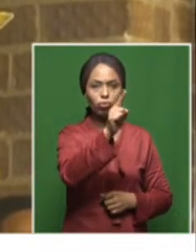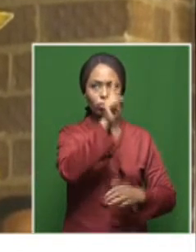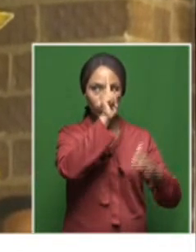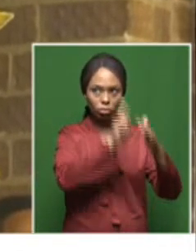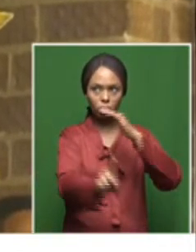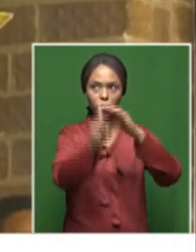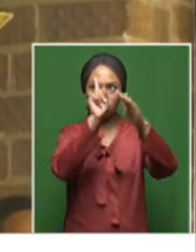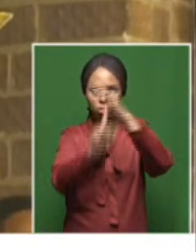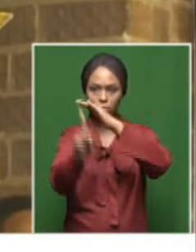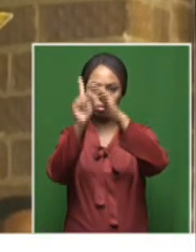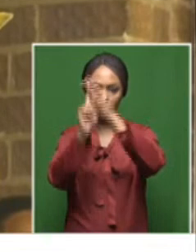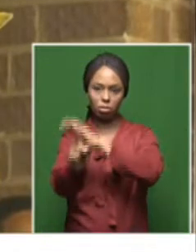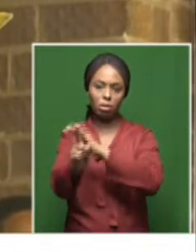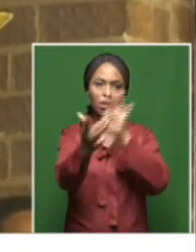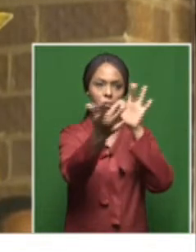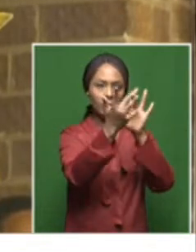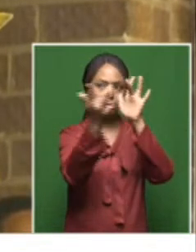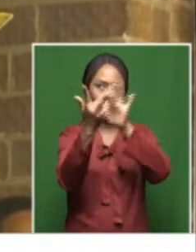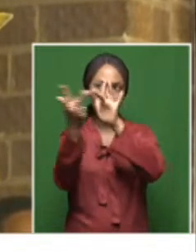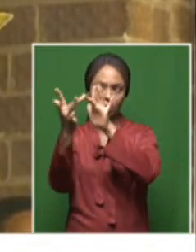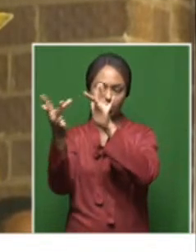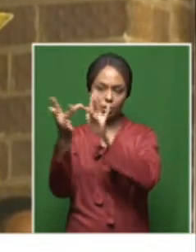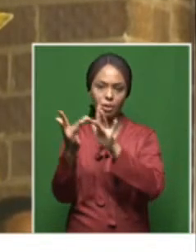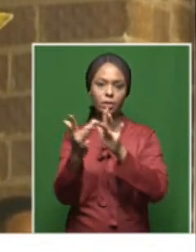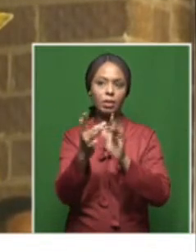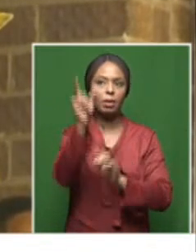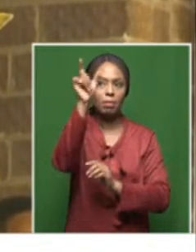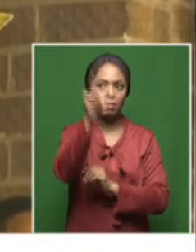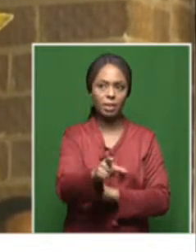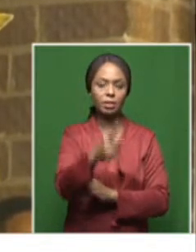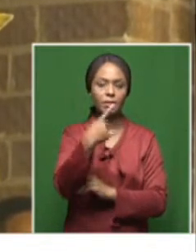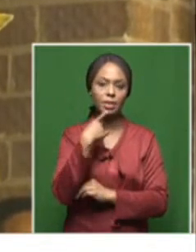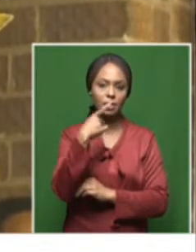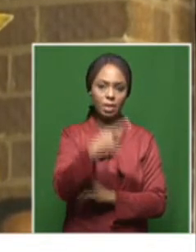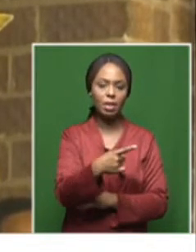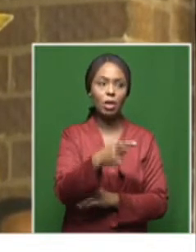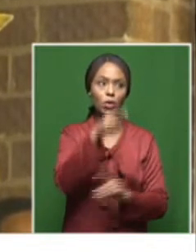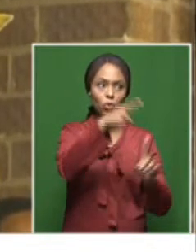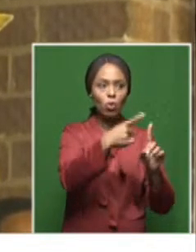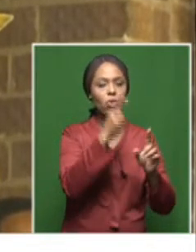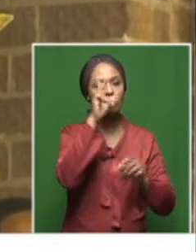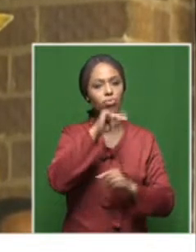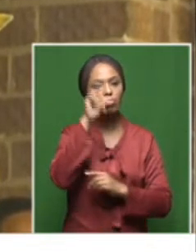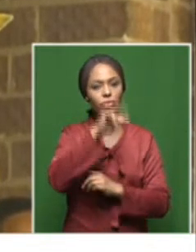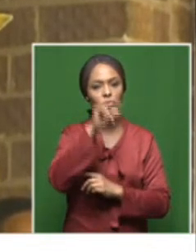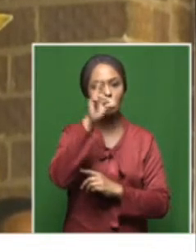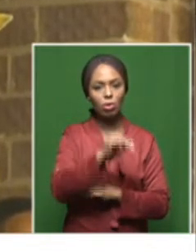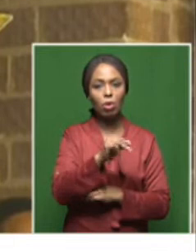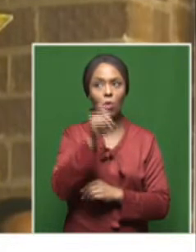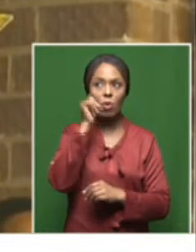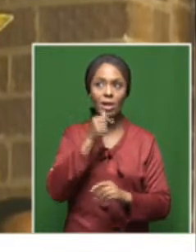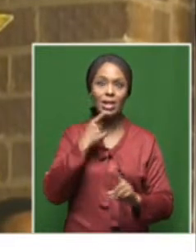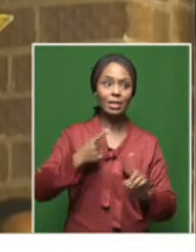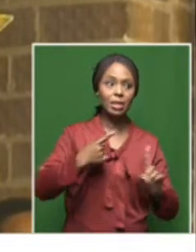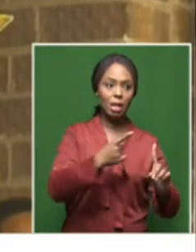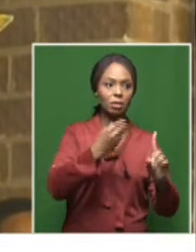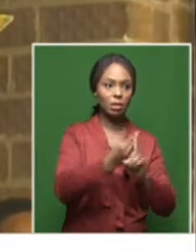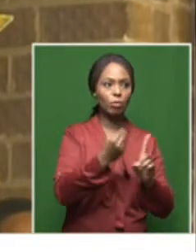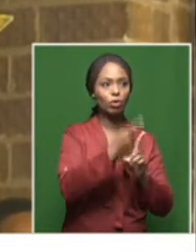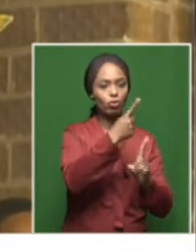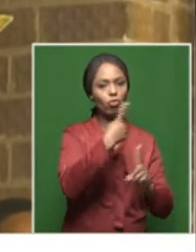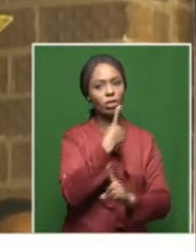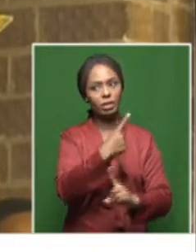send you to and say whatever I command you. Do not be afraid of them,